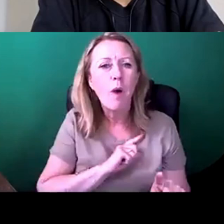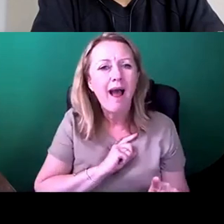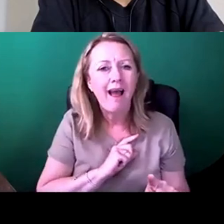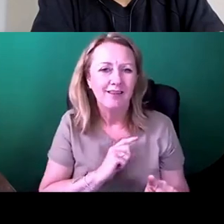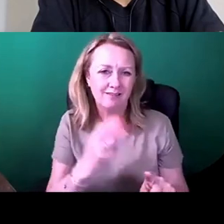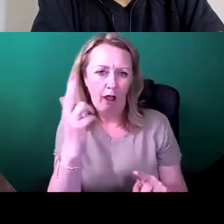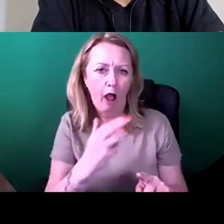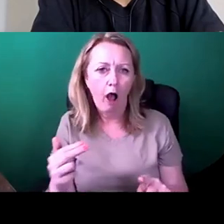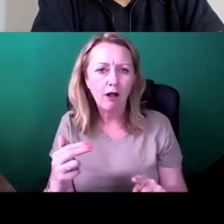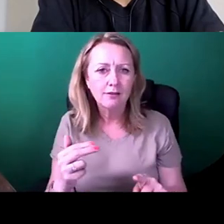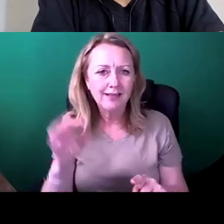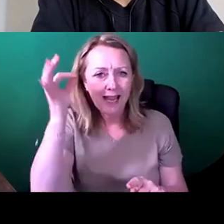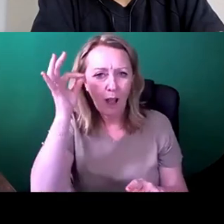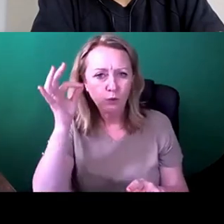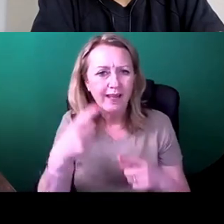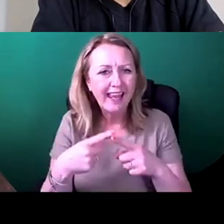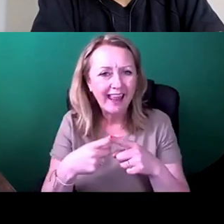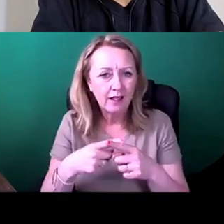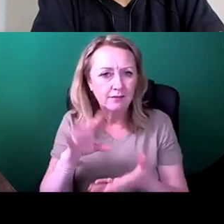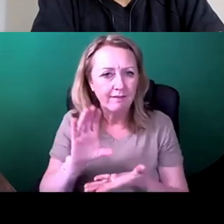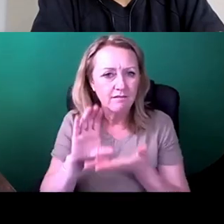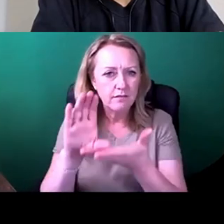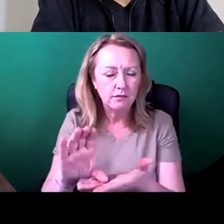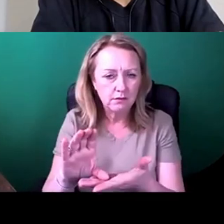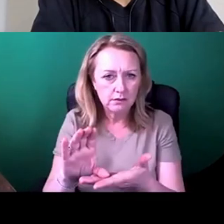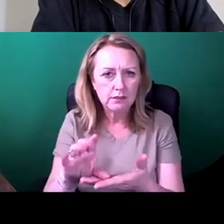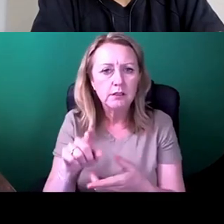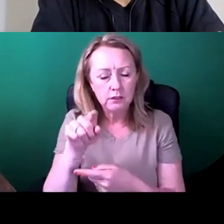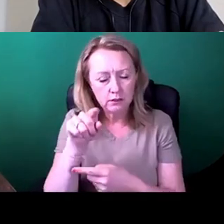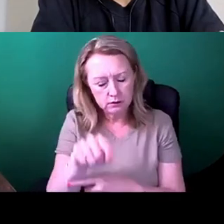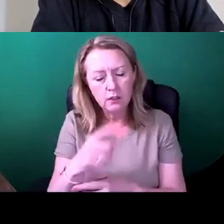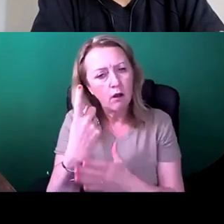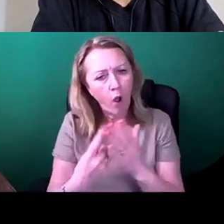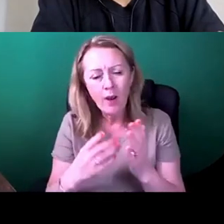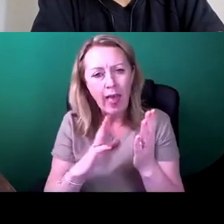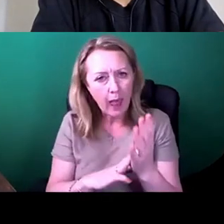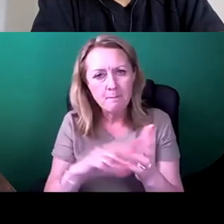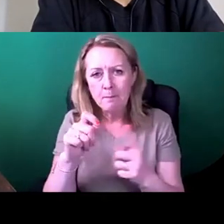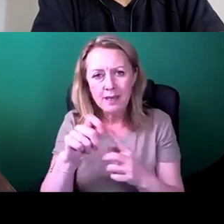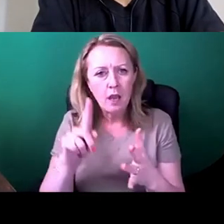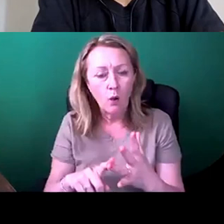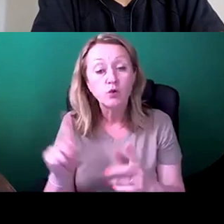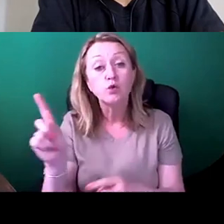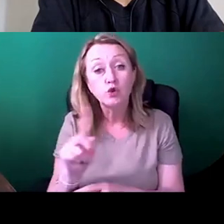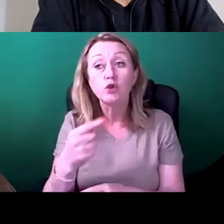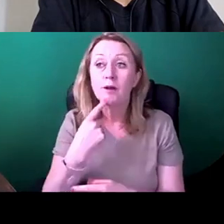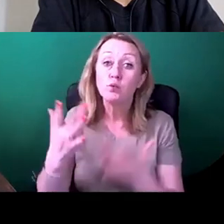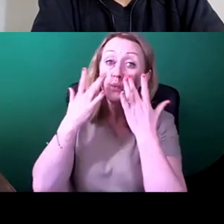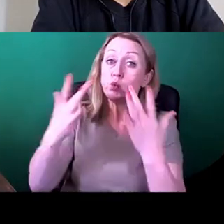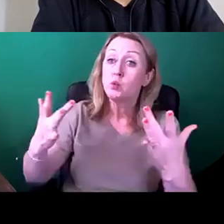England funded. But it isn't open to just MPOs. All you have to do is show us how you can bring that financial input